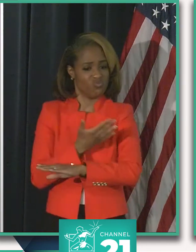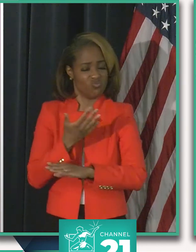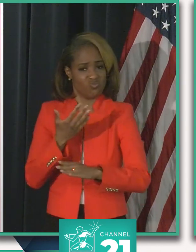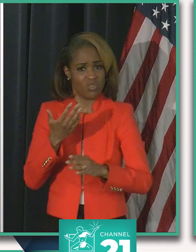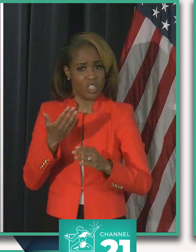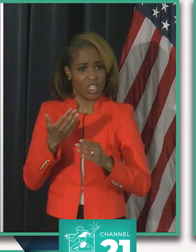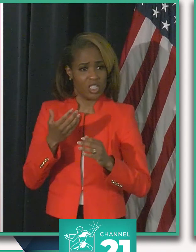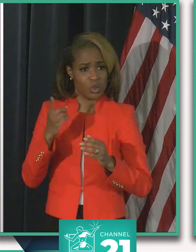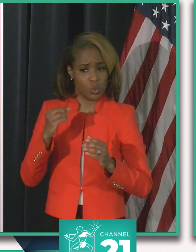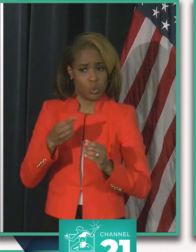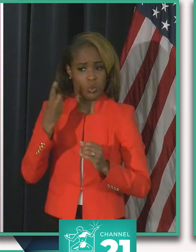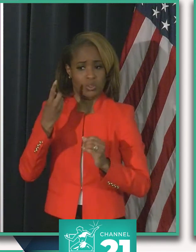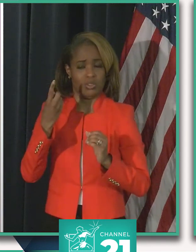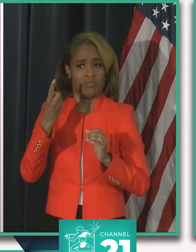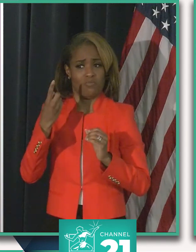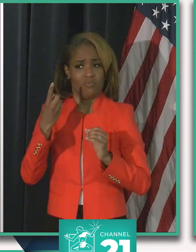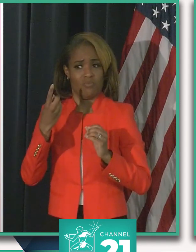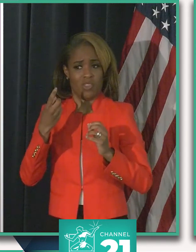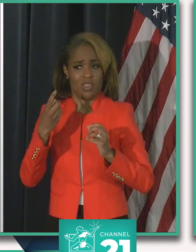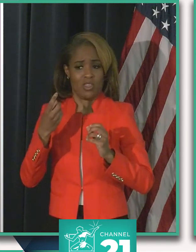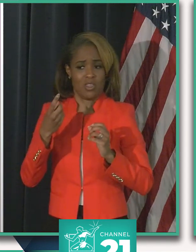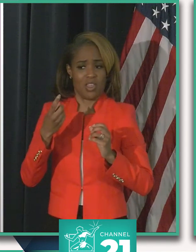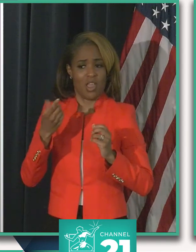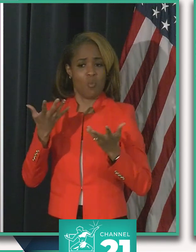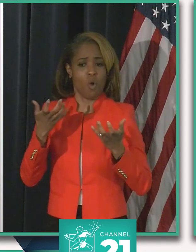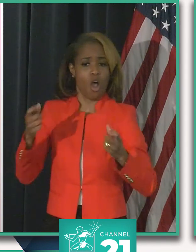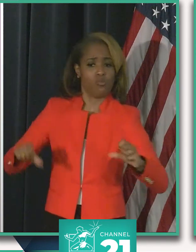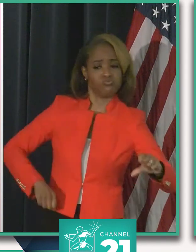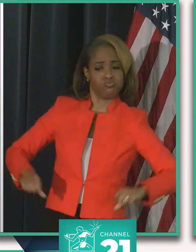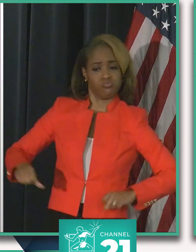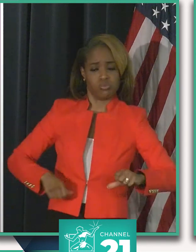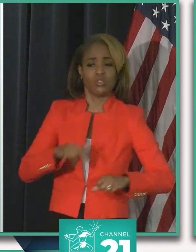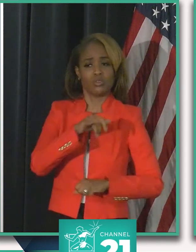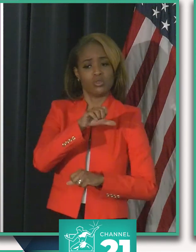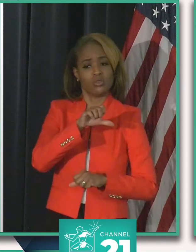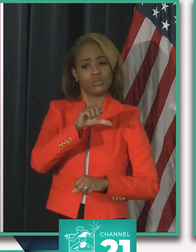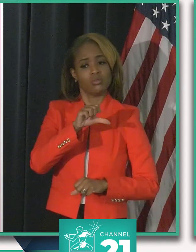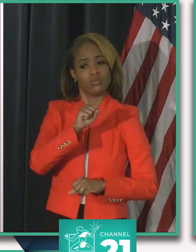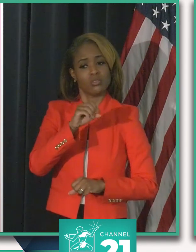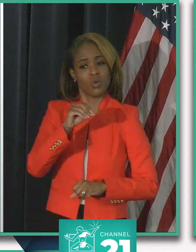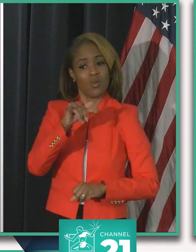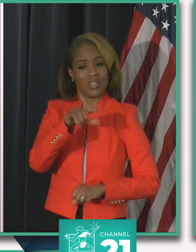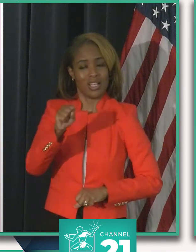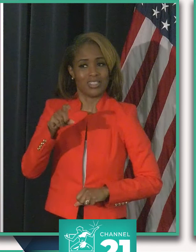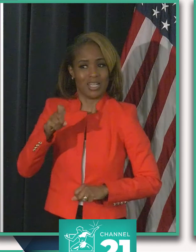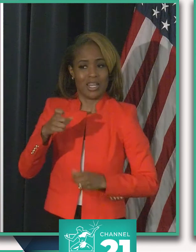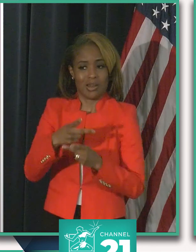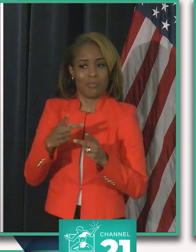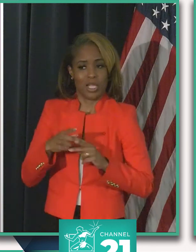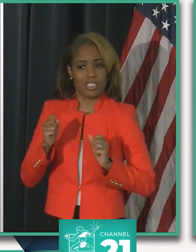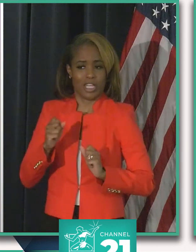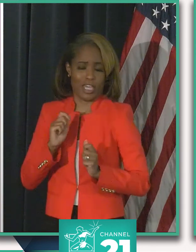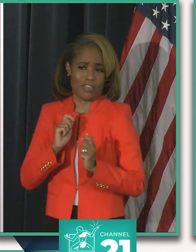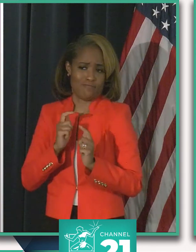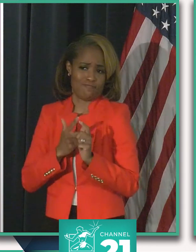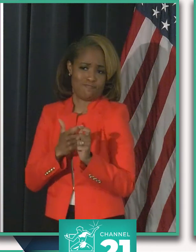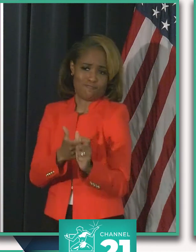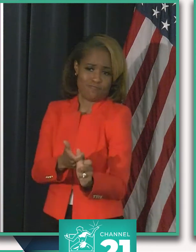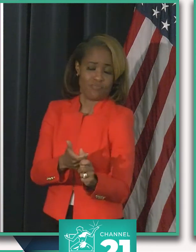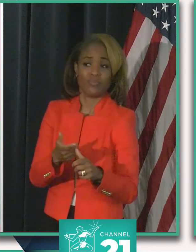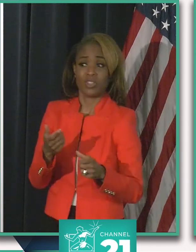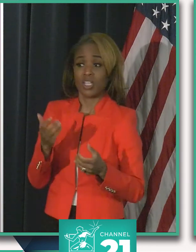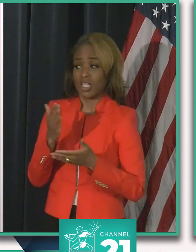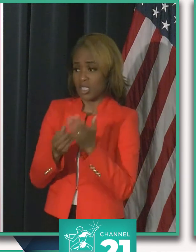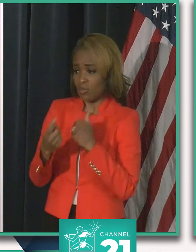that stands out to them, and they just want to go show off. So yes, they need a place to go. I agree with whoever said that a lot of these people